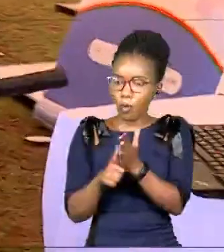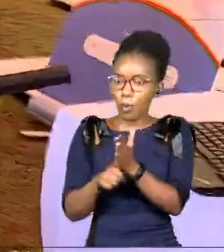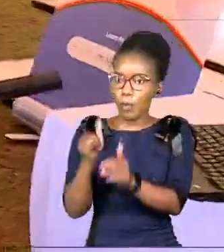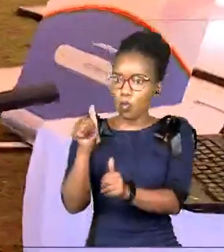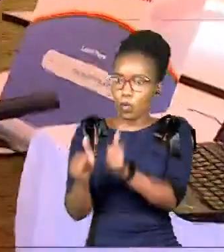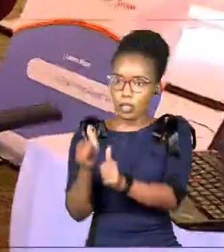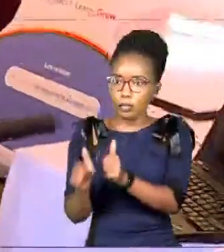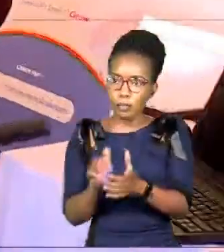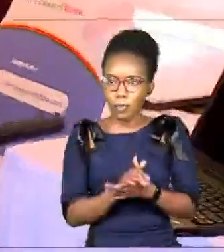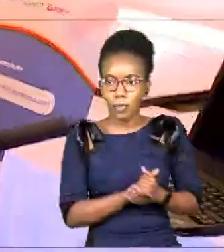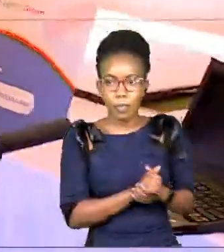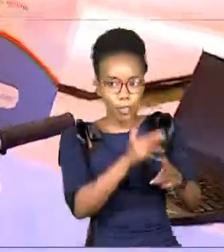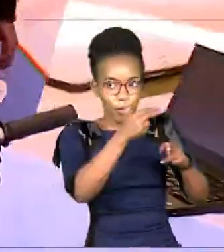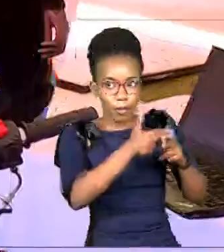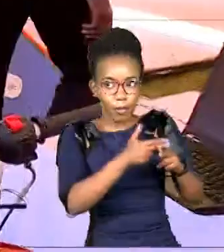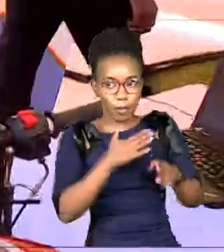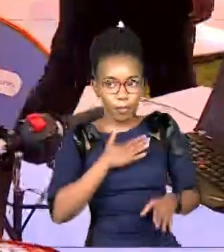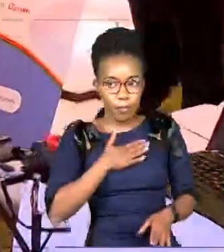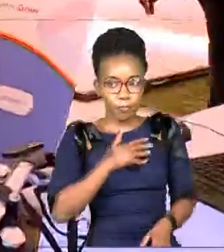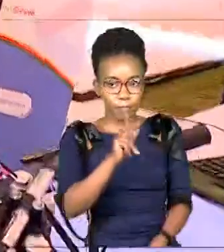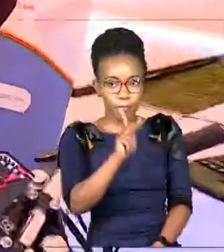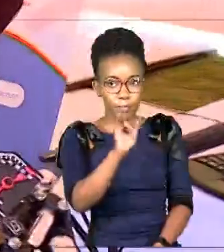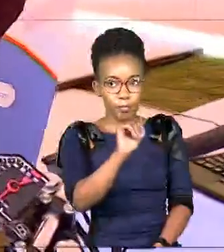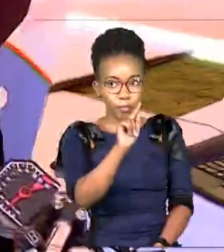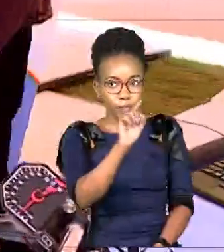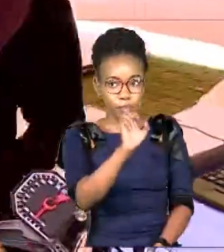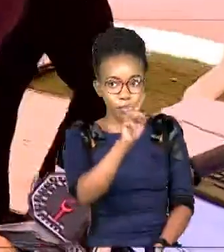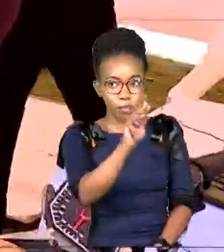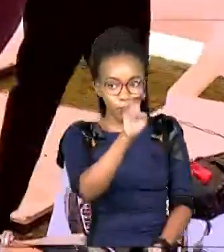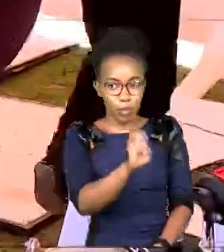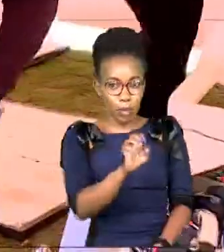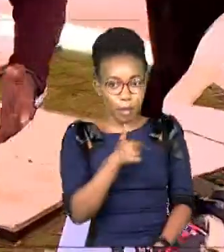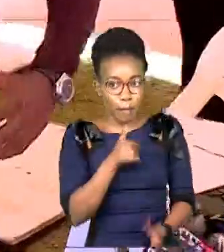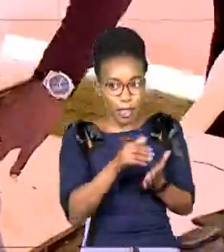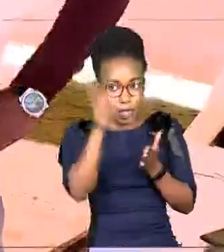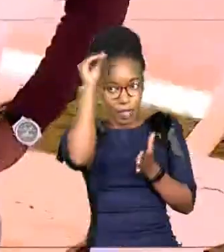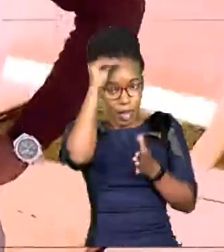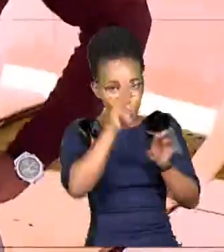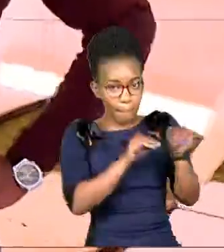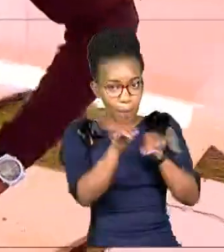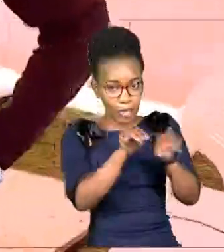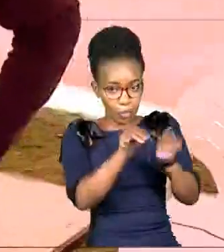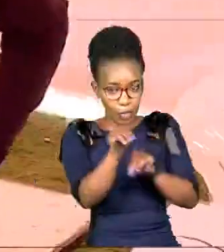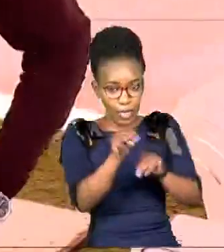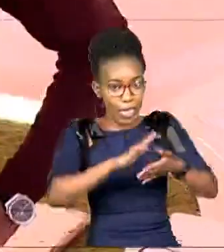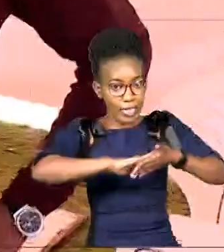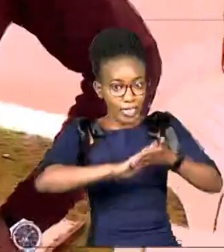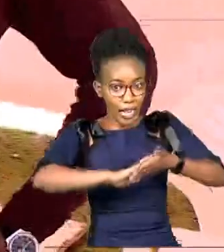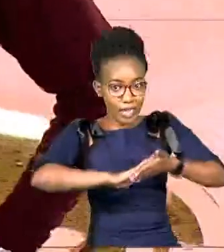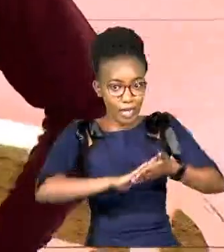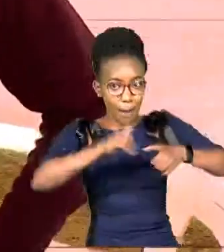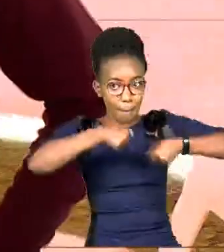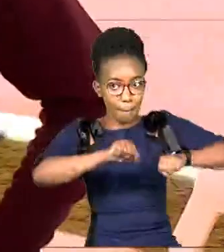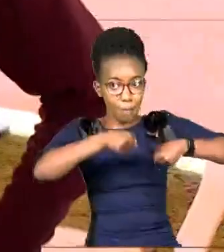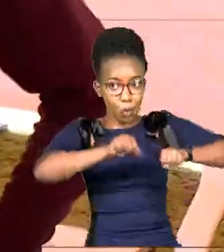this innovation? Yes, my name is Jefferson Kitabe. I'm pursuing strategic management. The mini tractor is an invention we came up